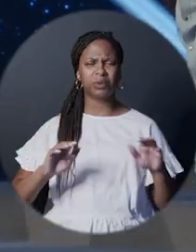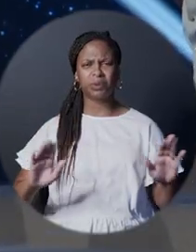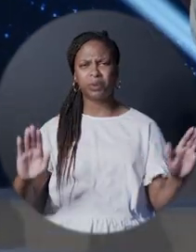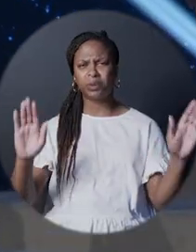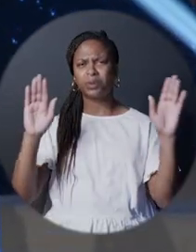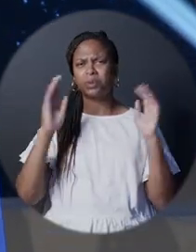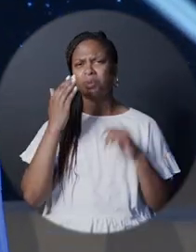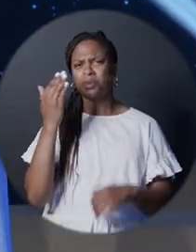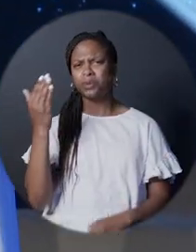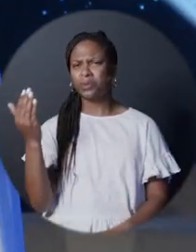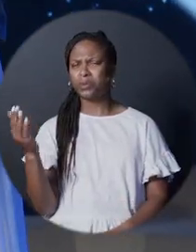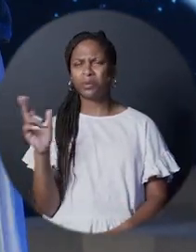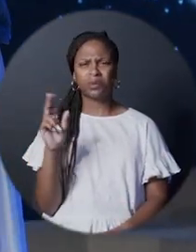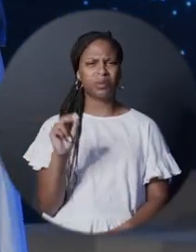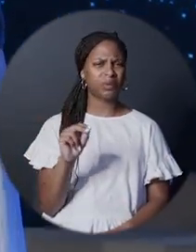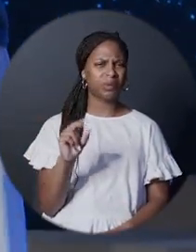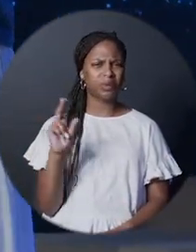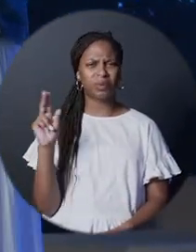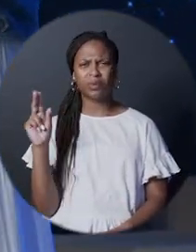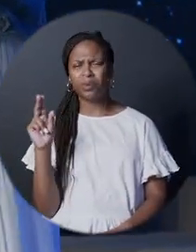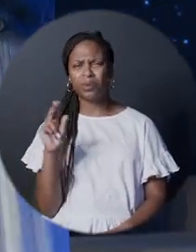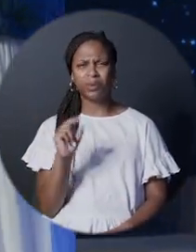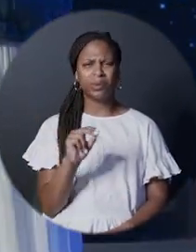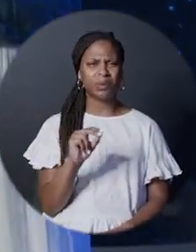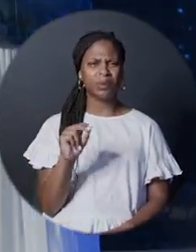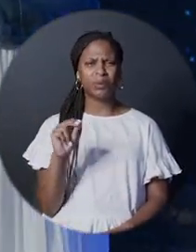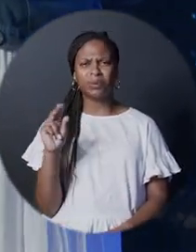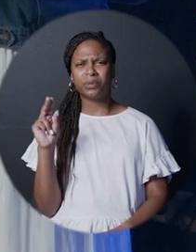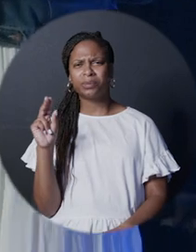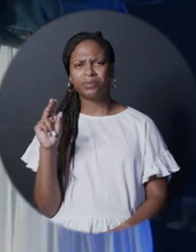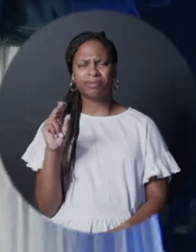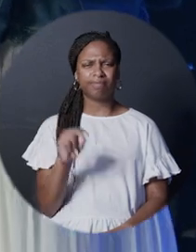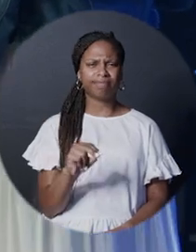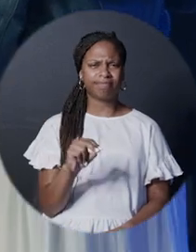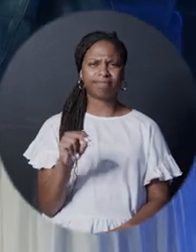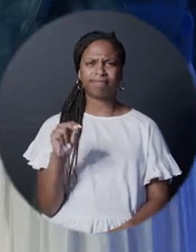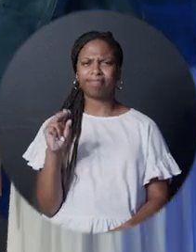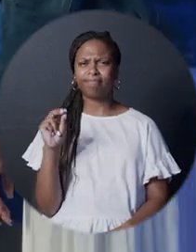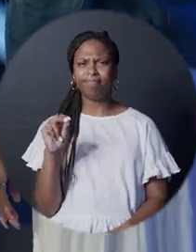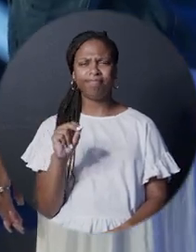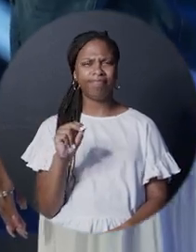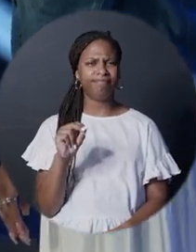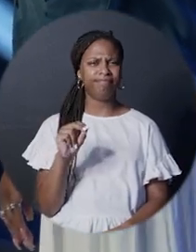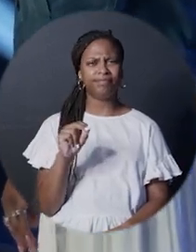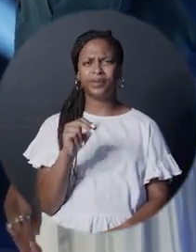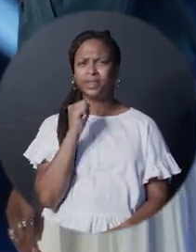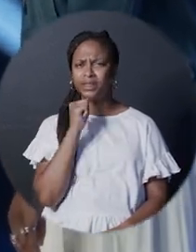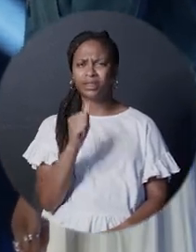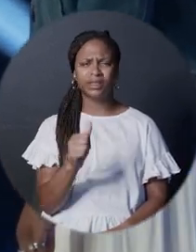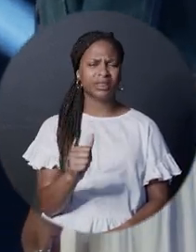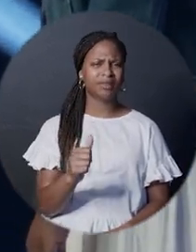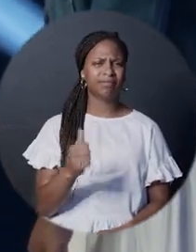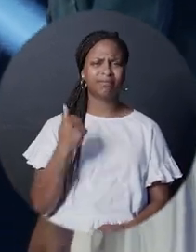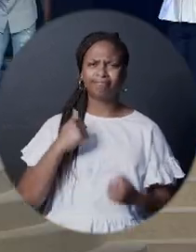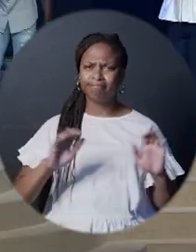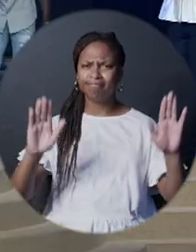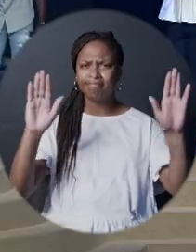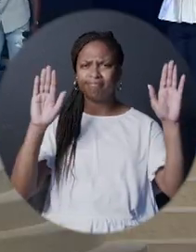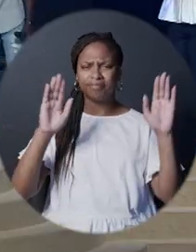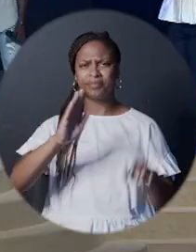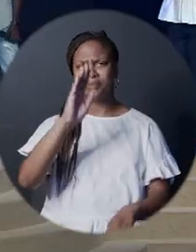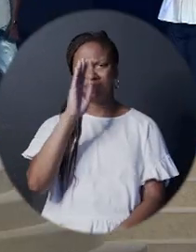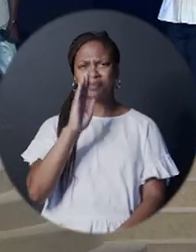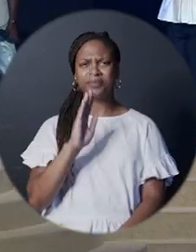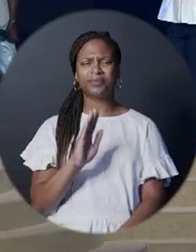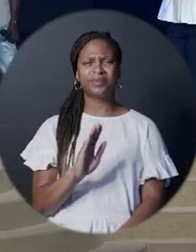he won't ever give up on you. No, no, no, no, no, no, no, no, no, no, no. Don't